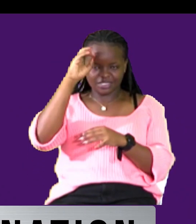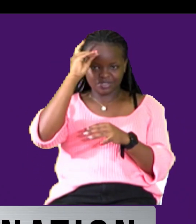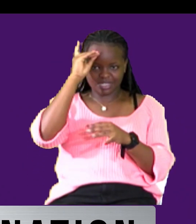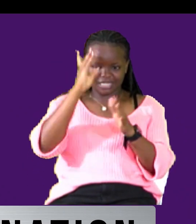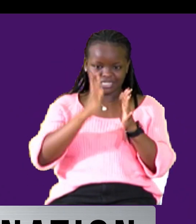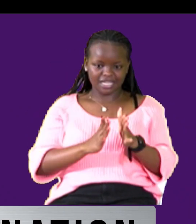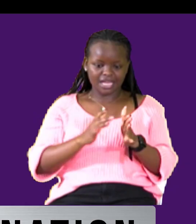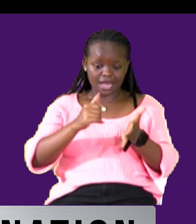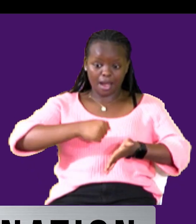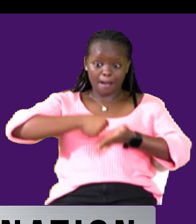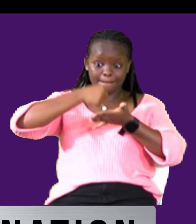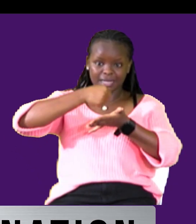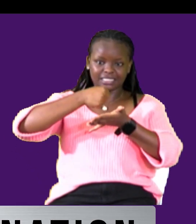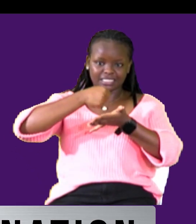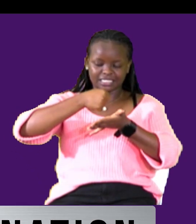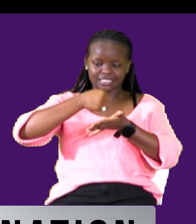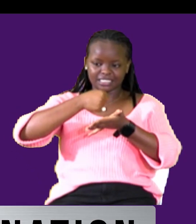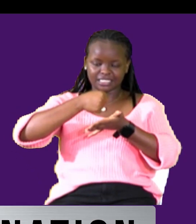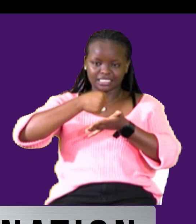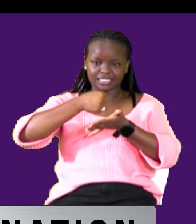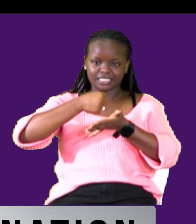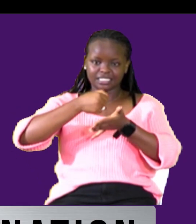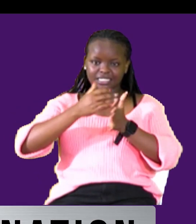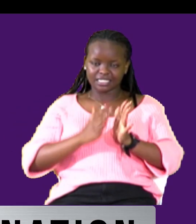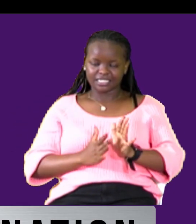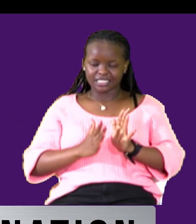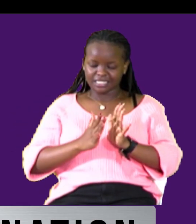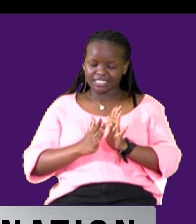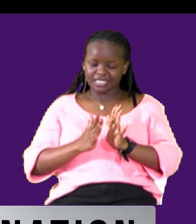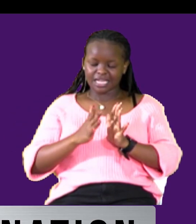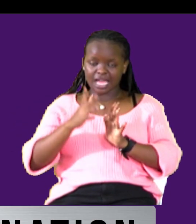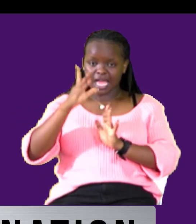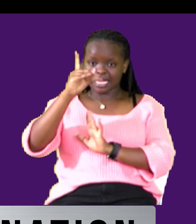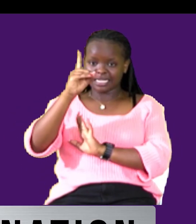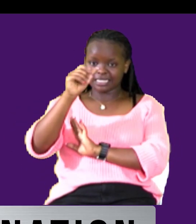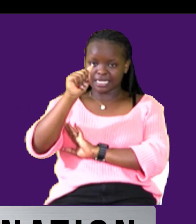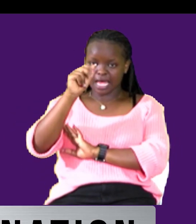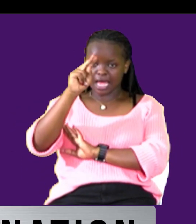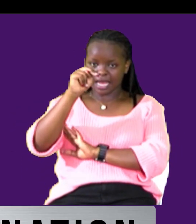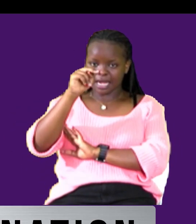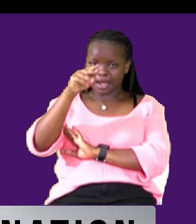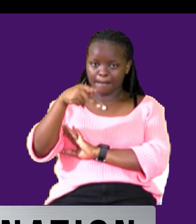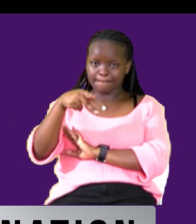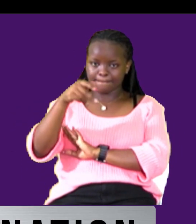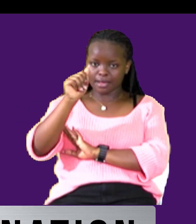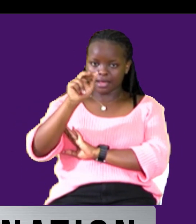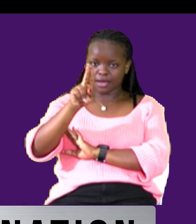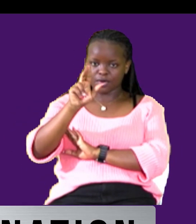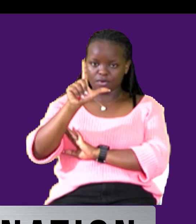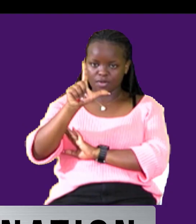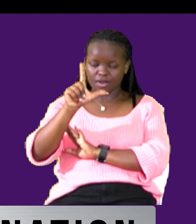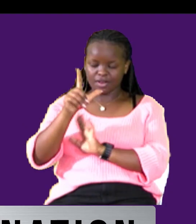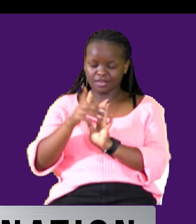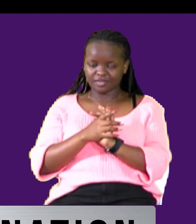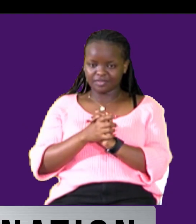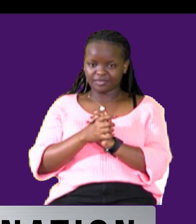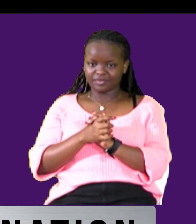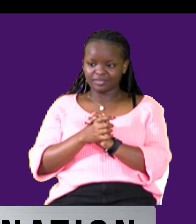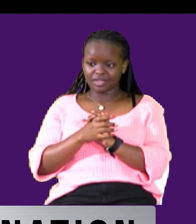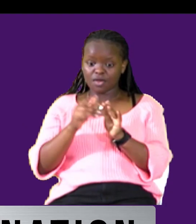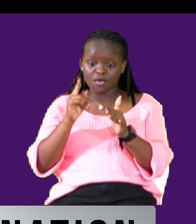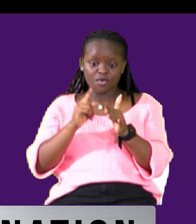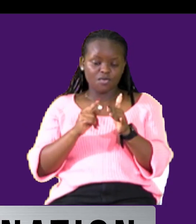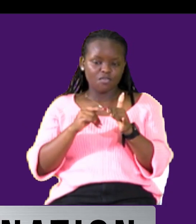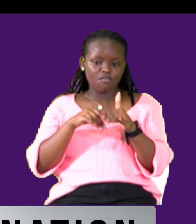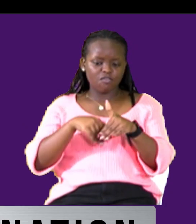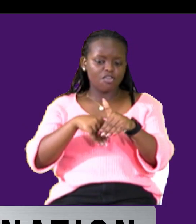budget facilitator Nairobi County. Dan Olandenga, don't forget that name. But you mna Twitter. Ama una mtu akitaka kuwafollow na